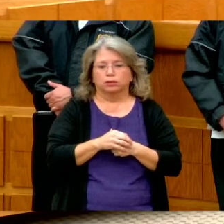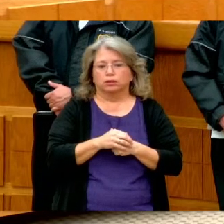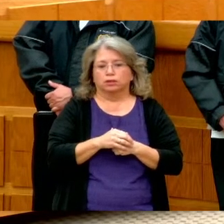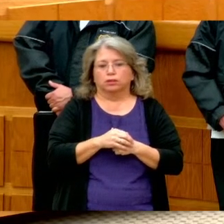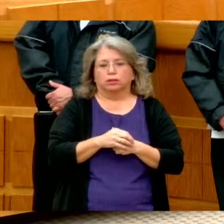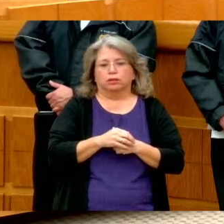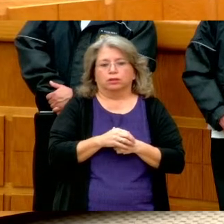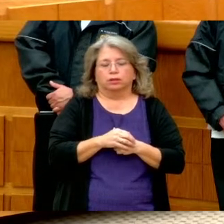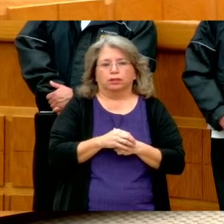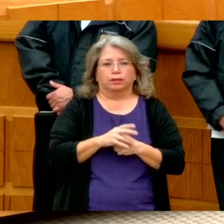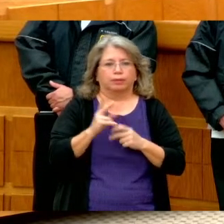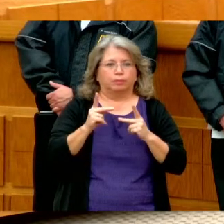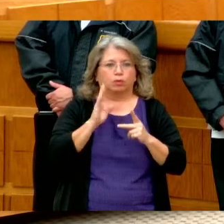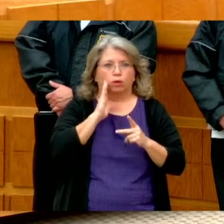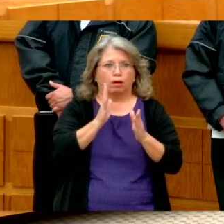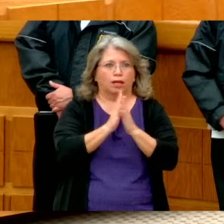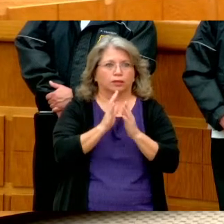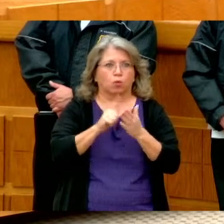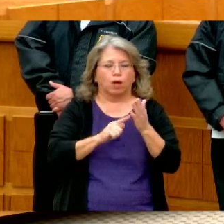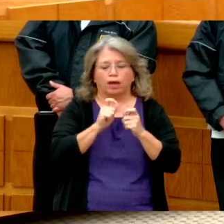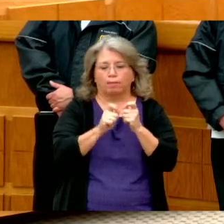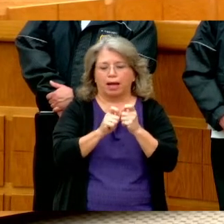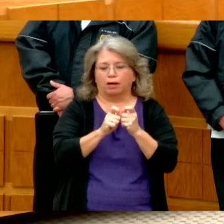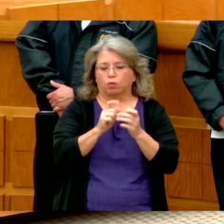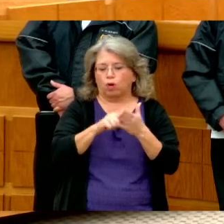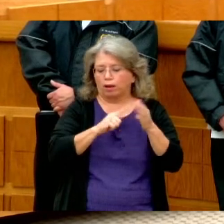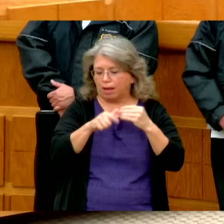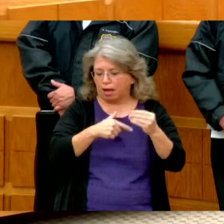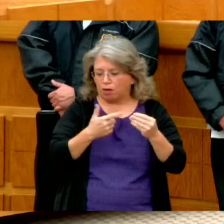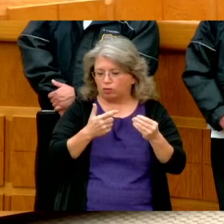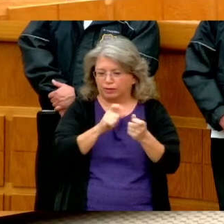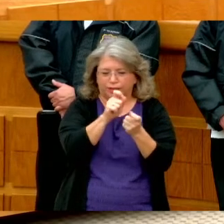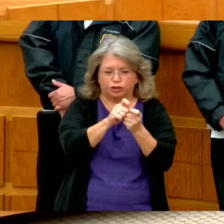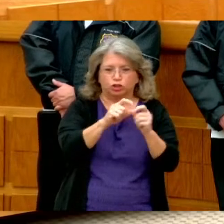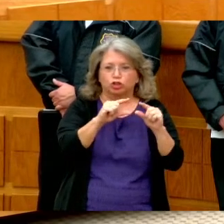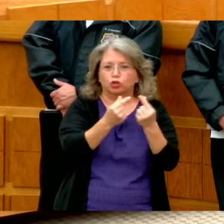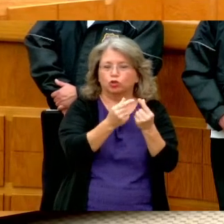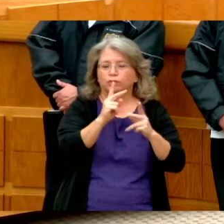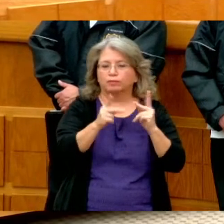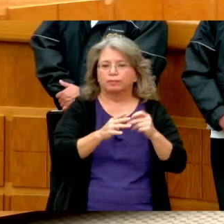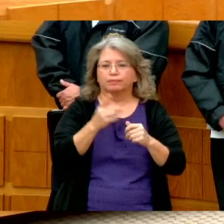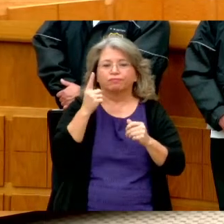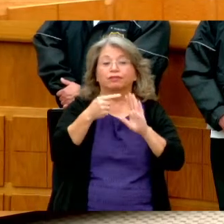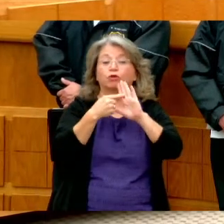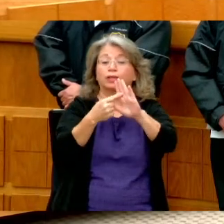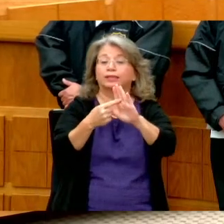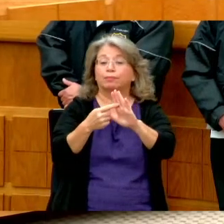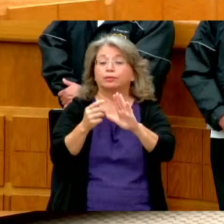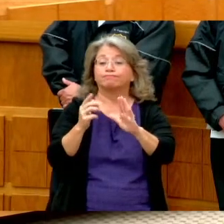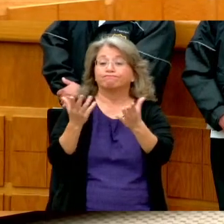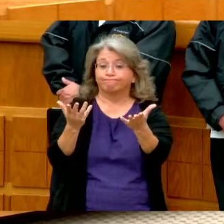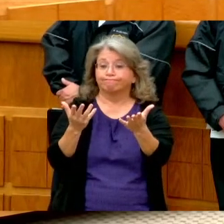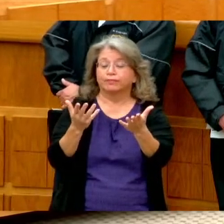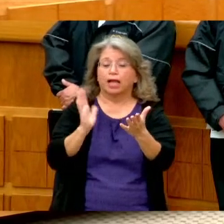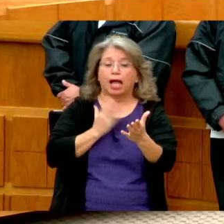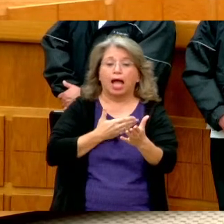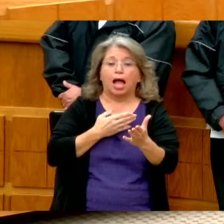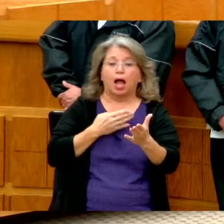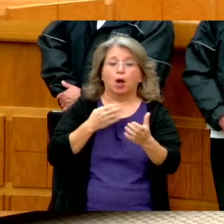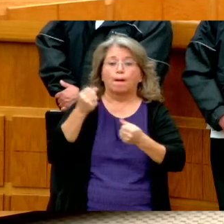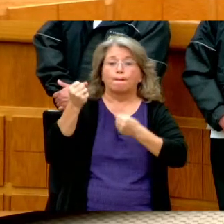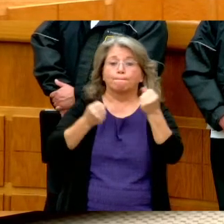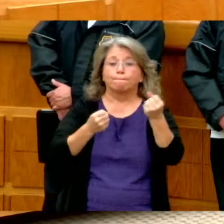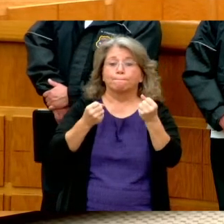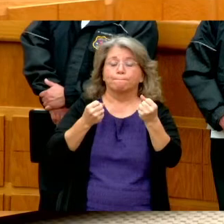a certain group of folks? Let me give you a great example. Our bus drivers. How important is it to have transportation